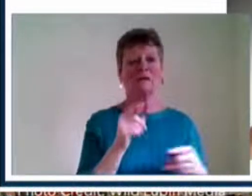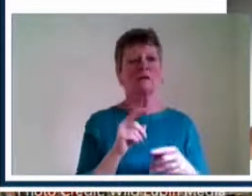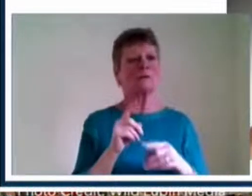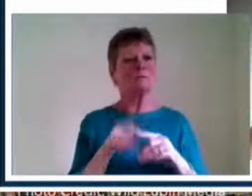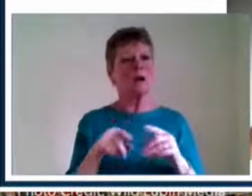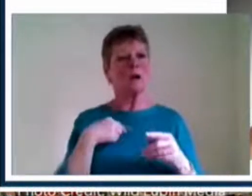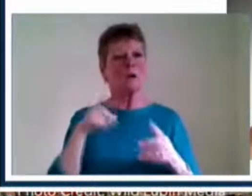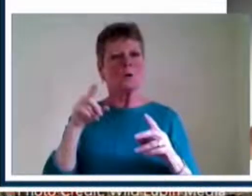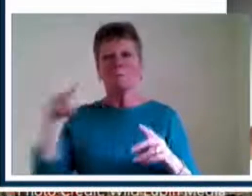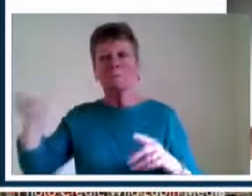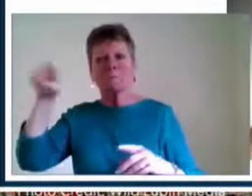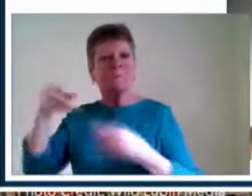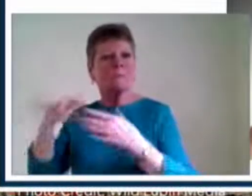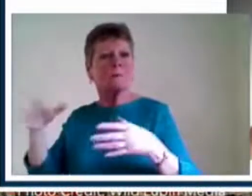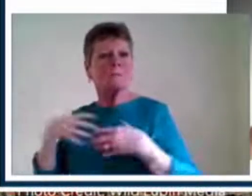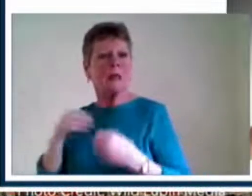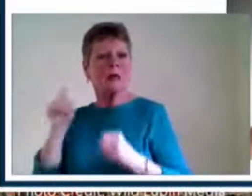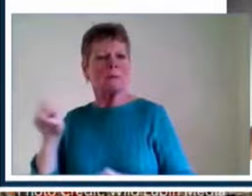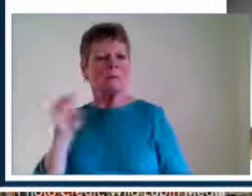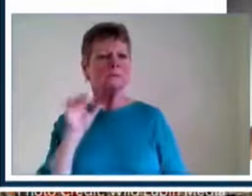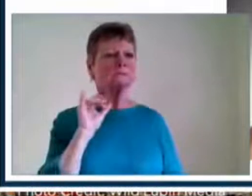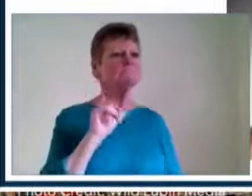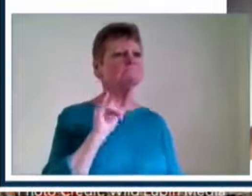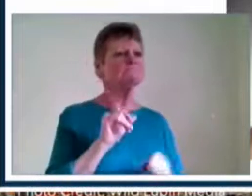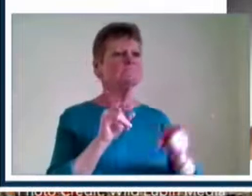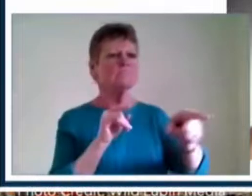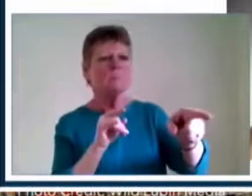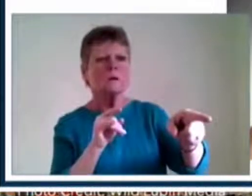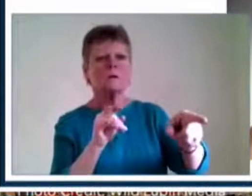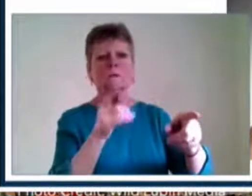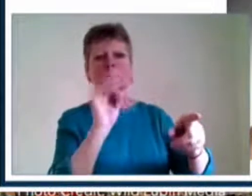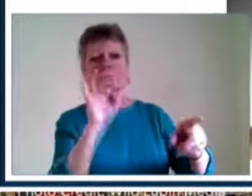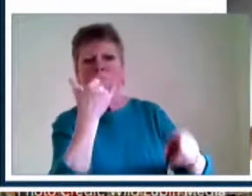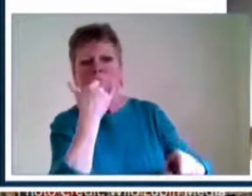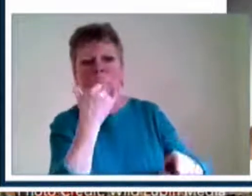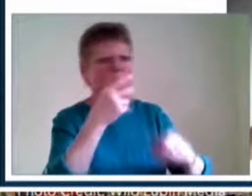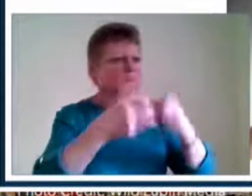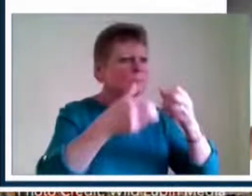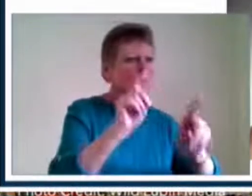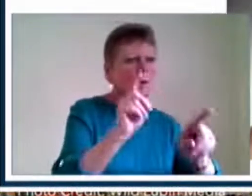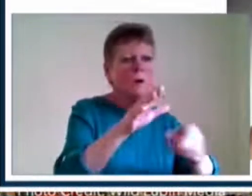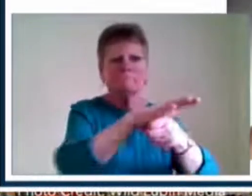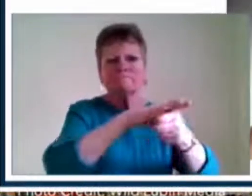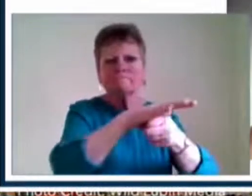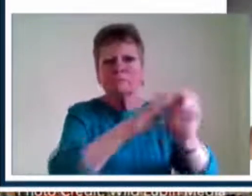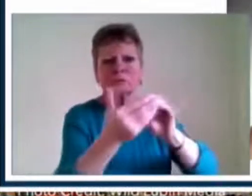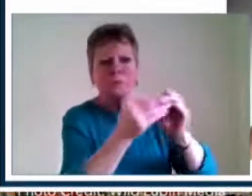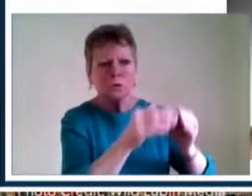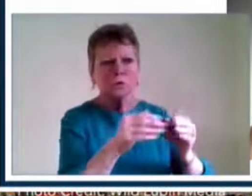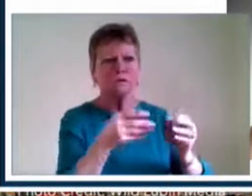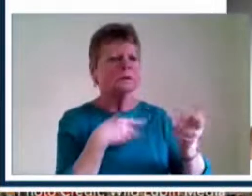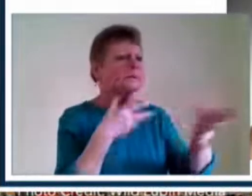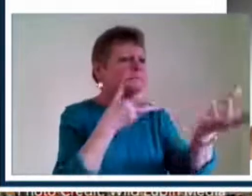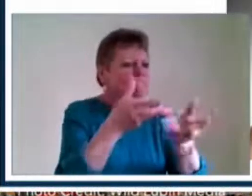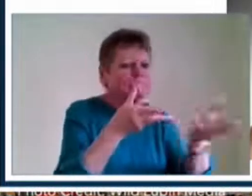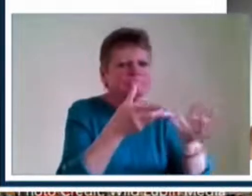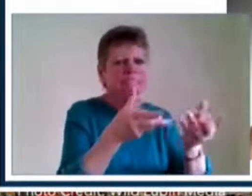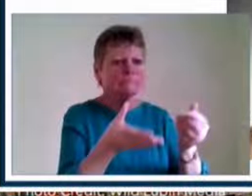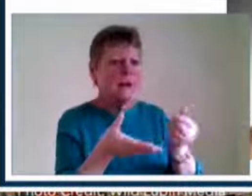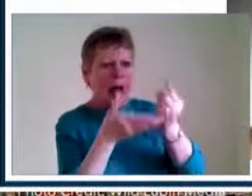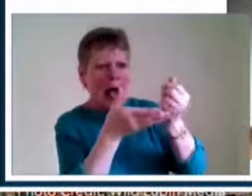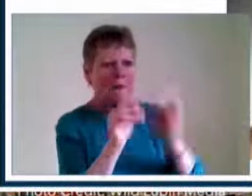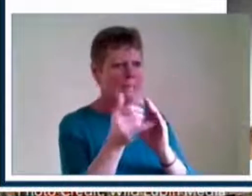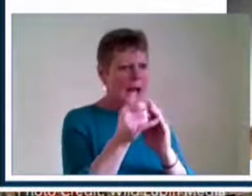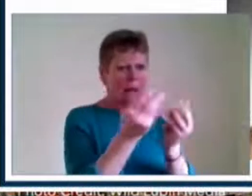health identifying the communities with our data and then building up, working with community leaders to create effective